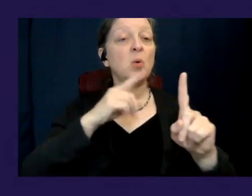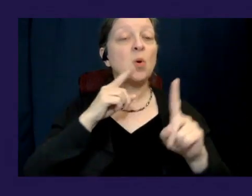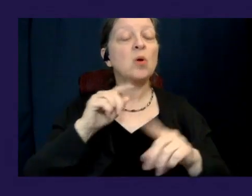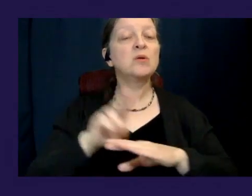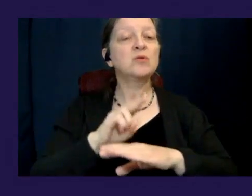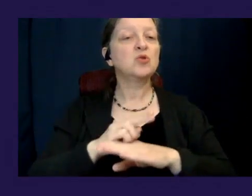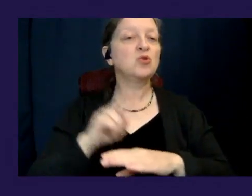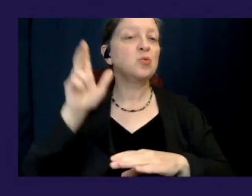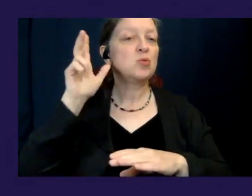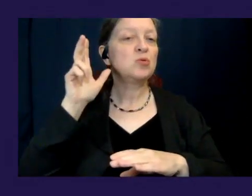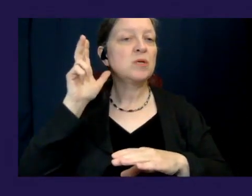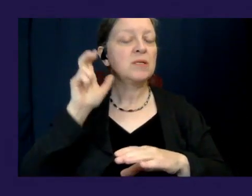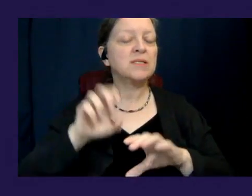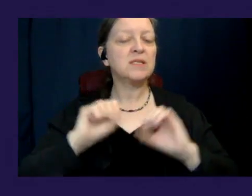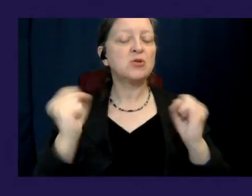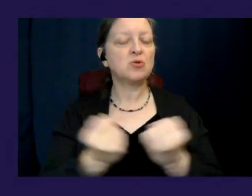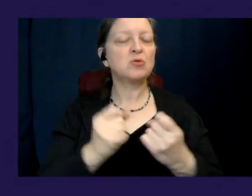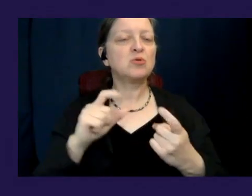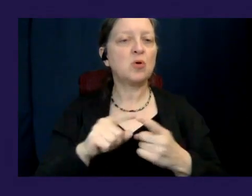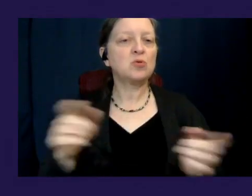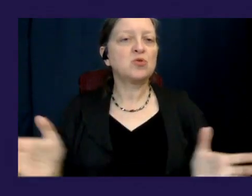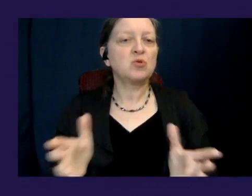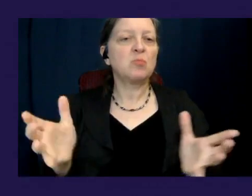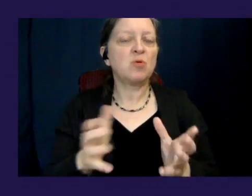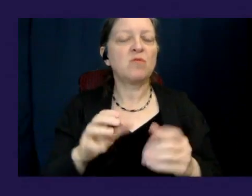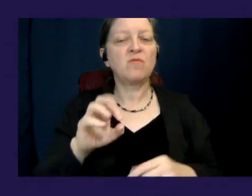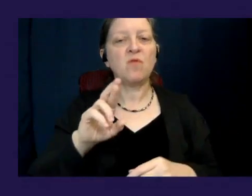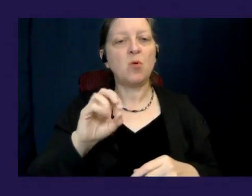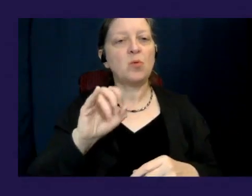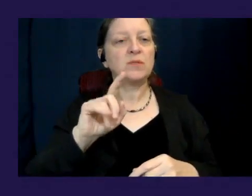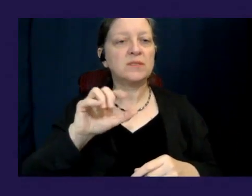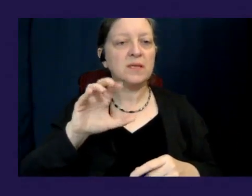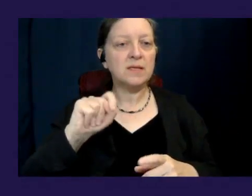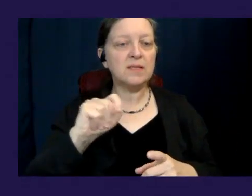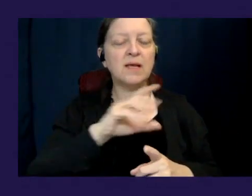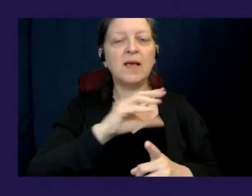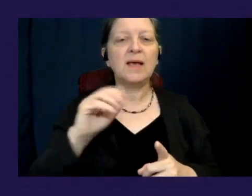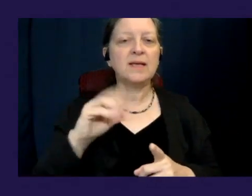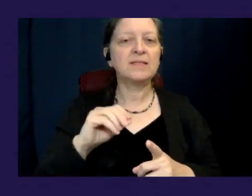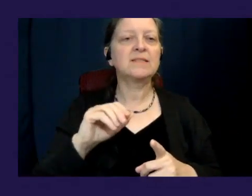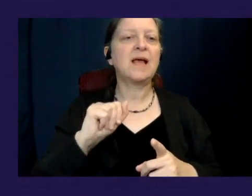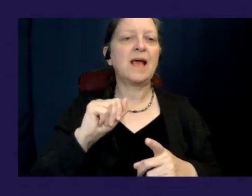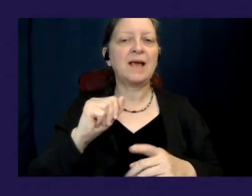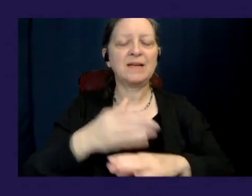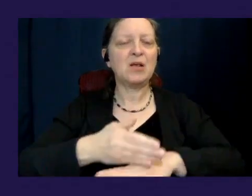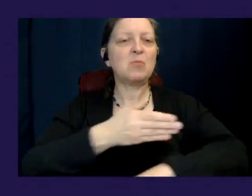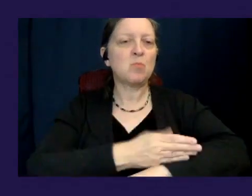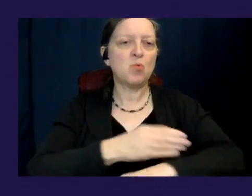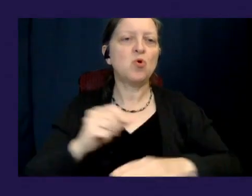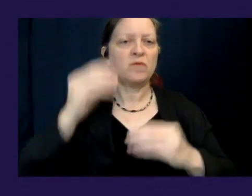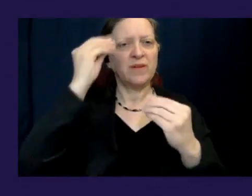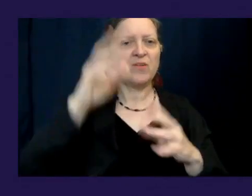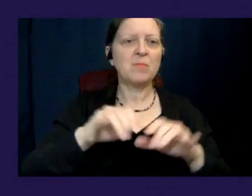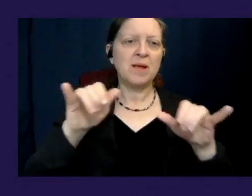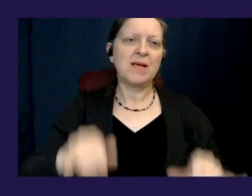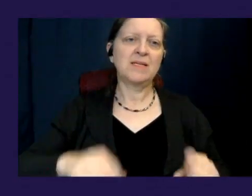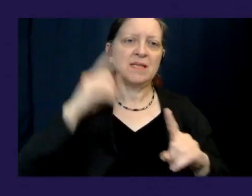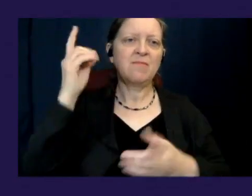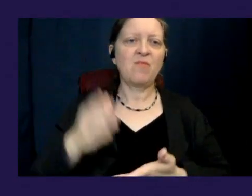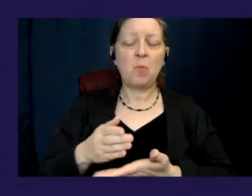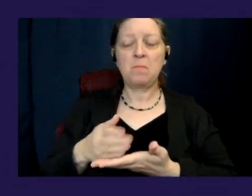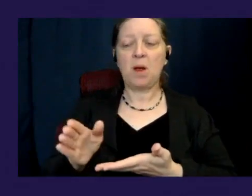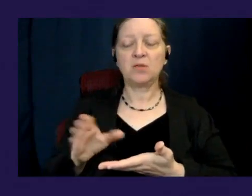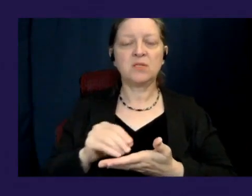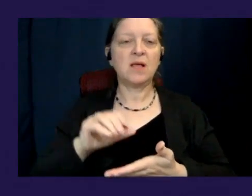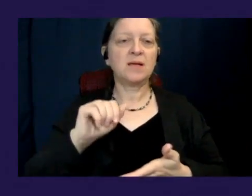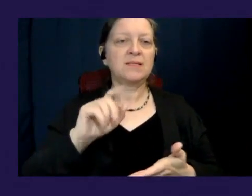prepared information ecosystems for marginalized and at-risk communities. So that's a bit of what we do, but today I want to